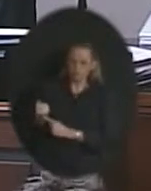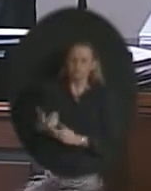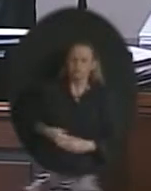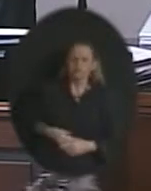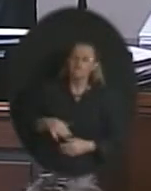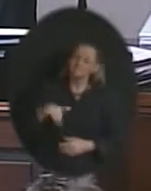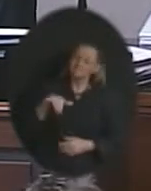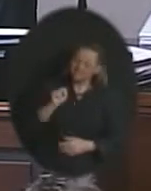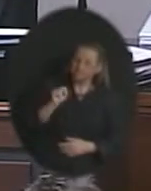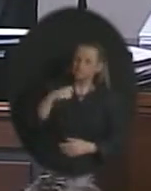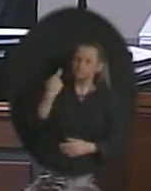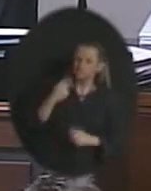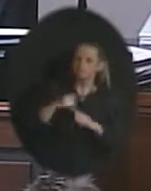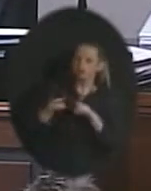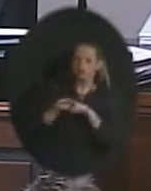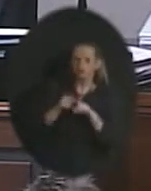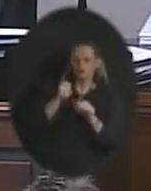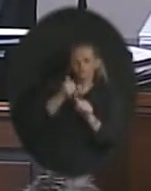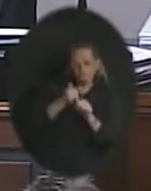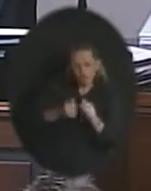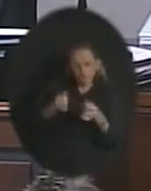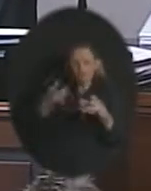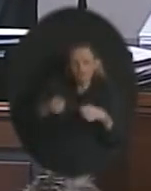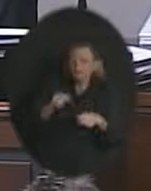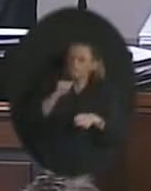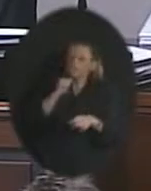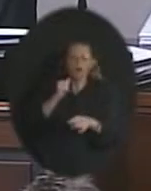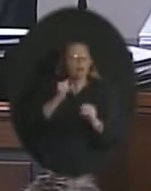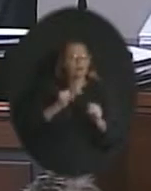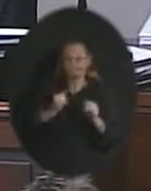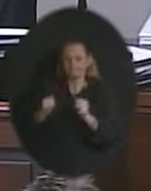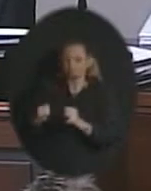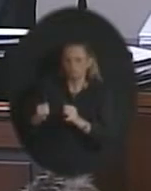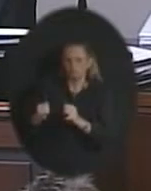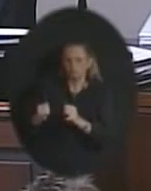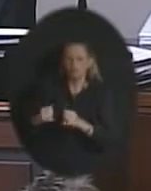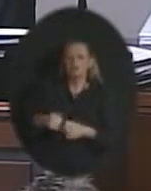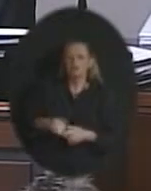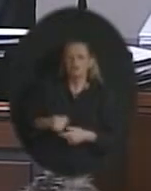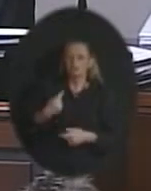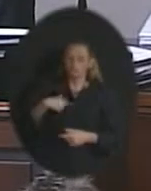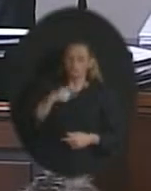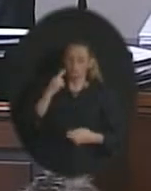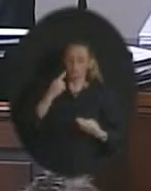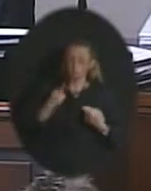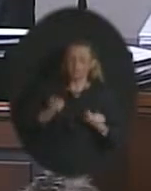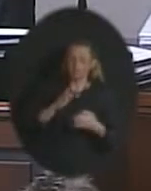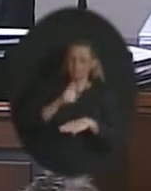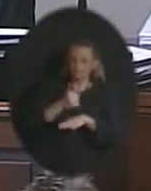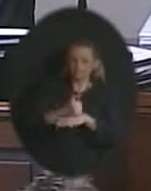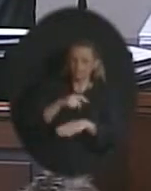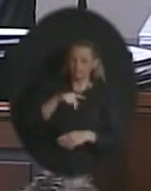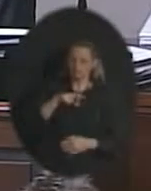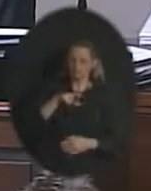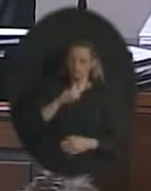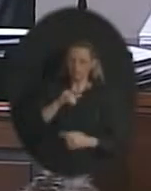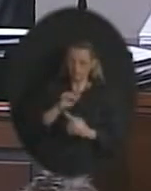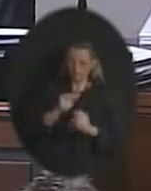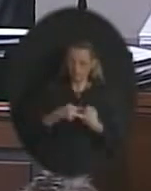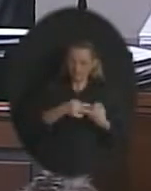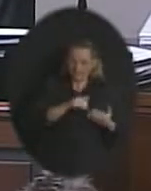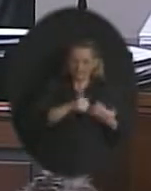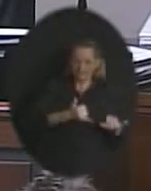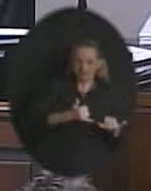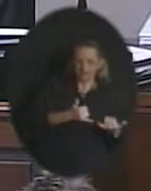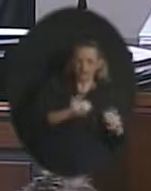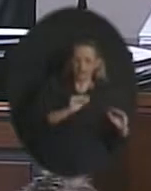it's a risk, but it's also per accident, not per individual. So we're recommending, it's based on the premium, to save the premium there and move to that new